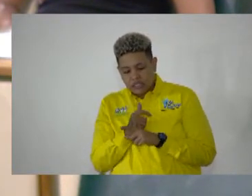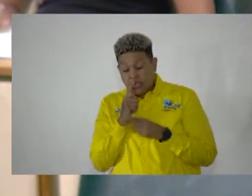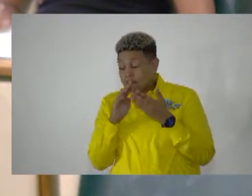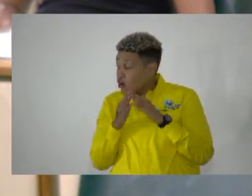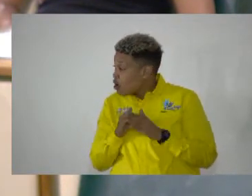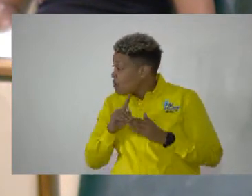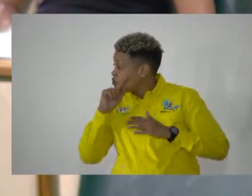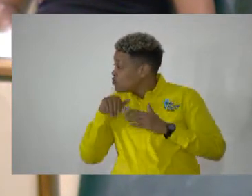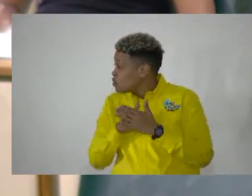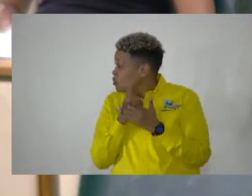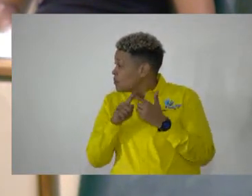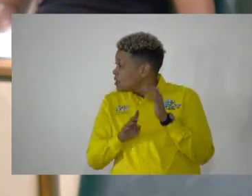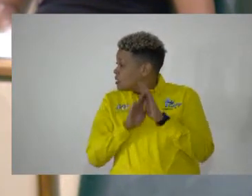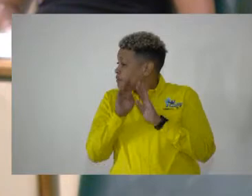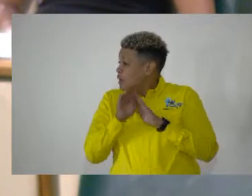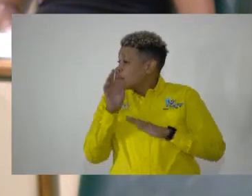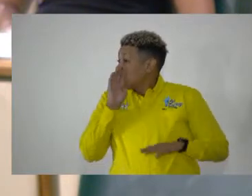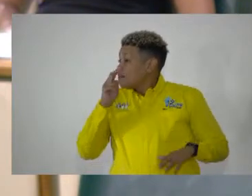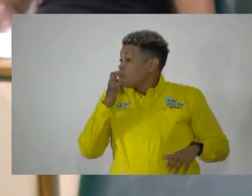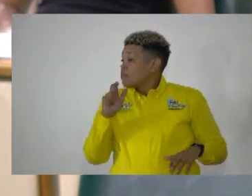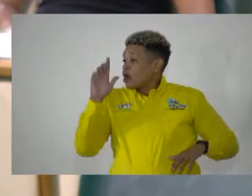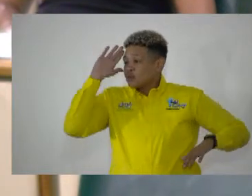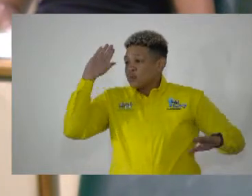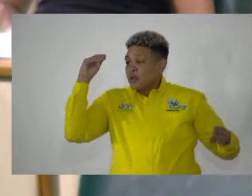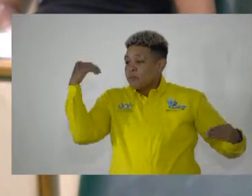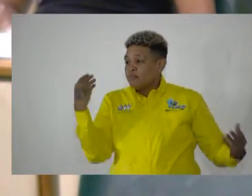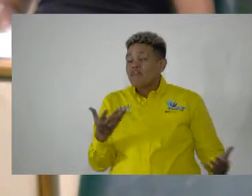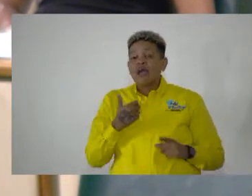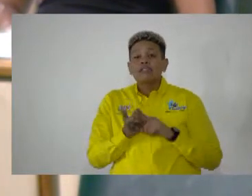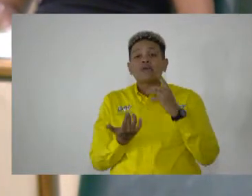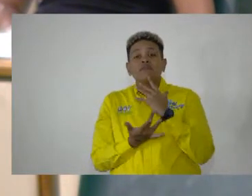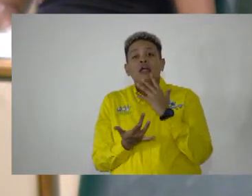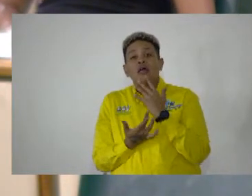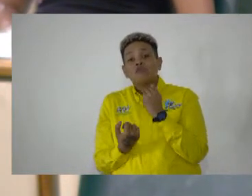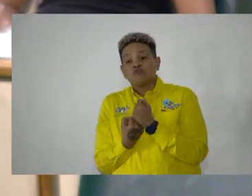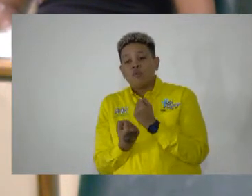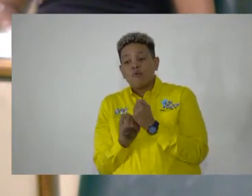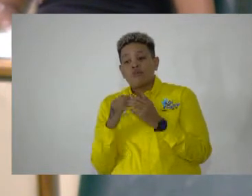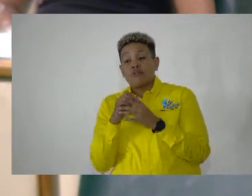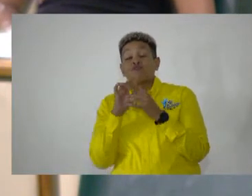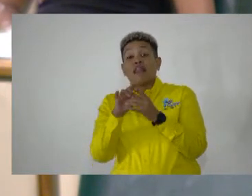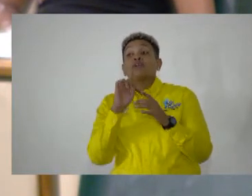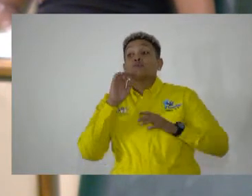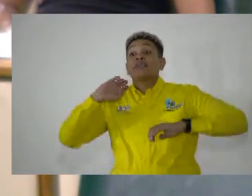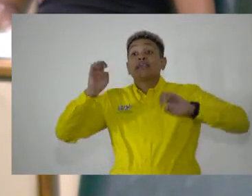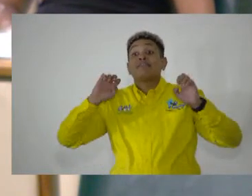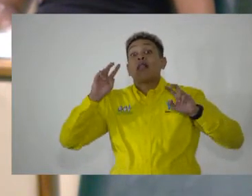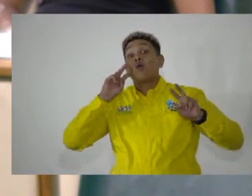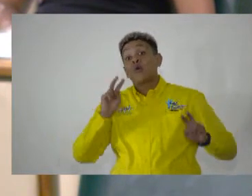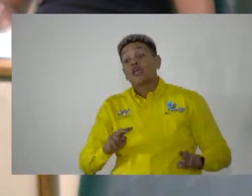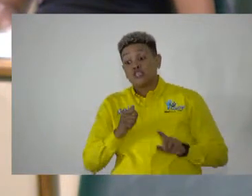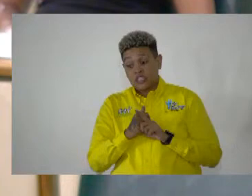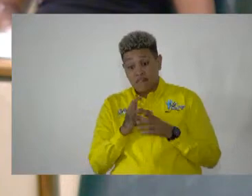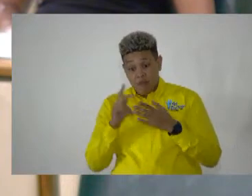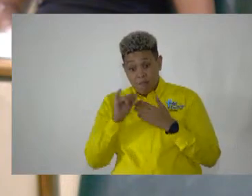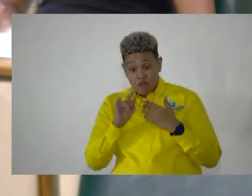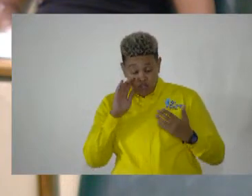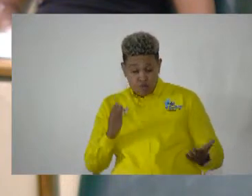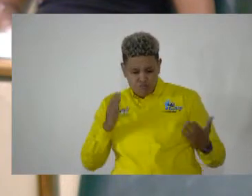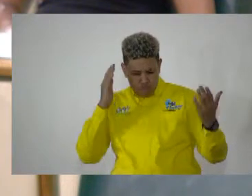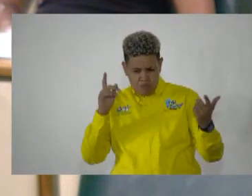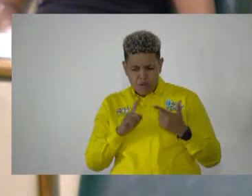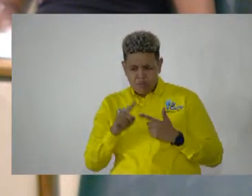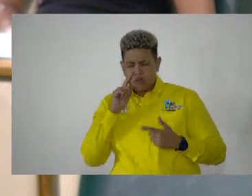Urban Renewal and Development Branch will provide technical assistance, including evaluation of project proposals and